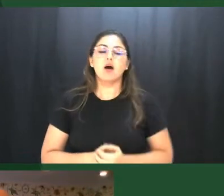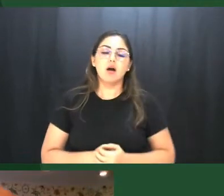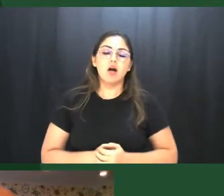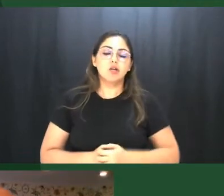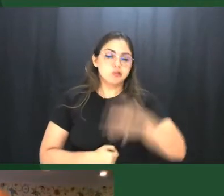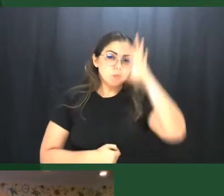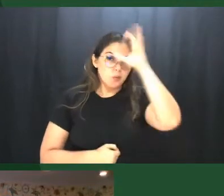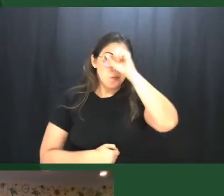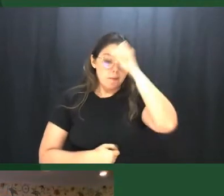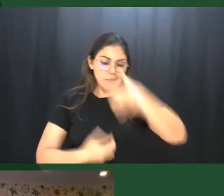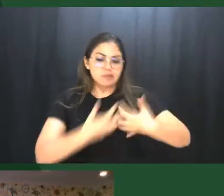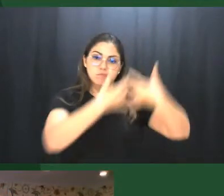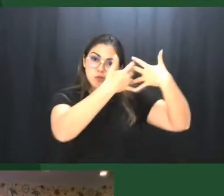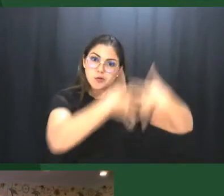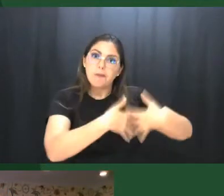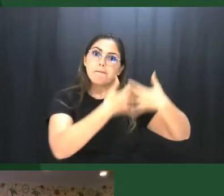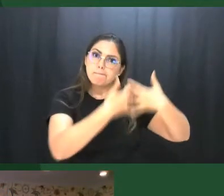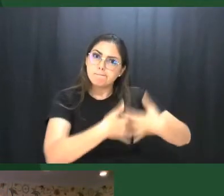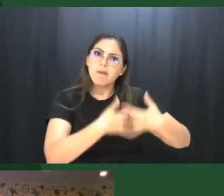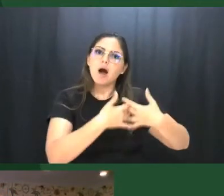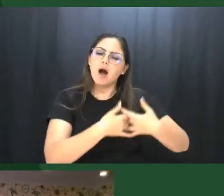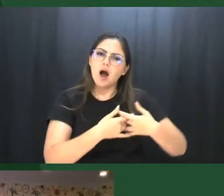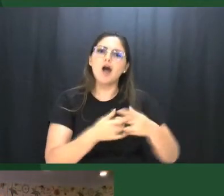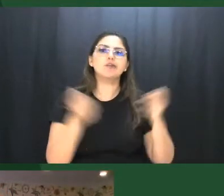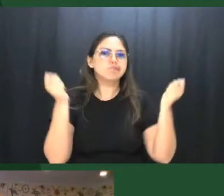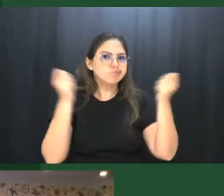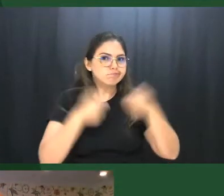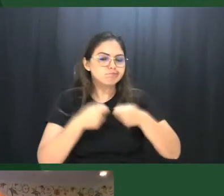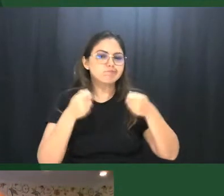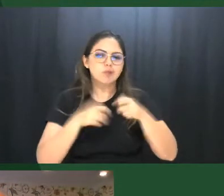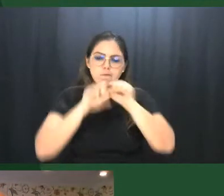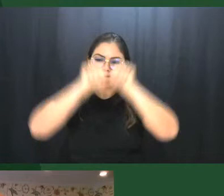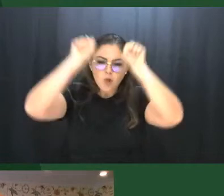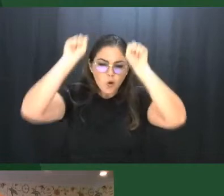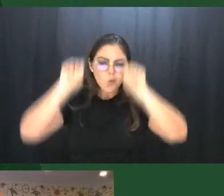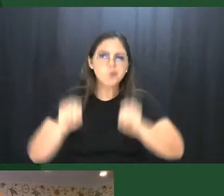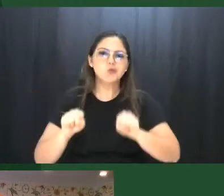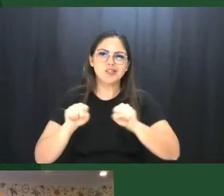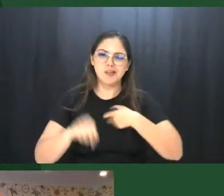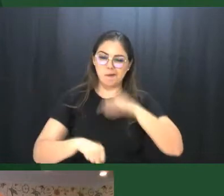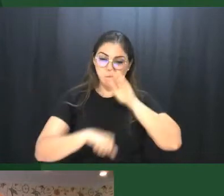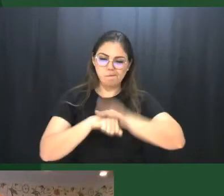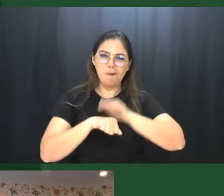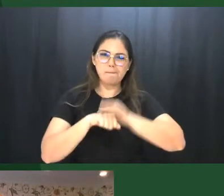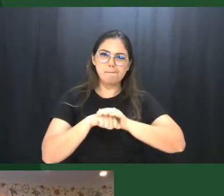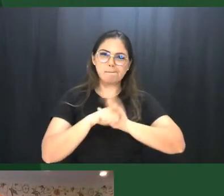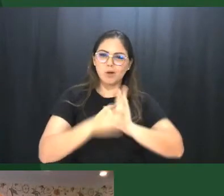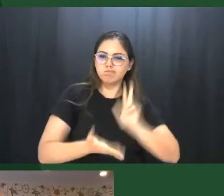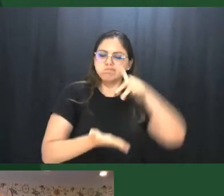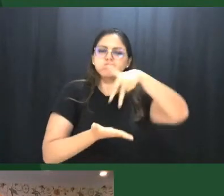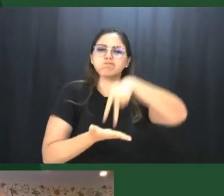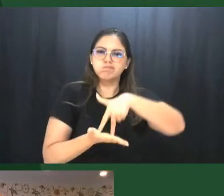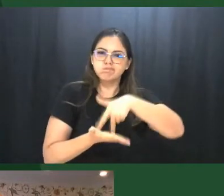assistance, but user control will enable you to get a better experience.